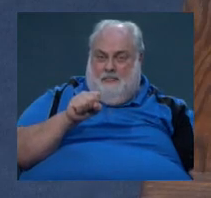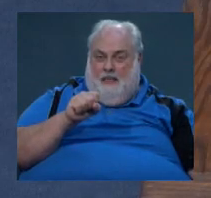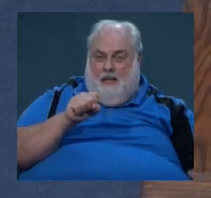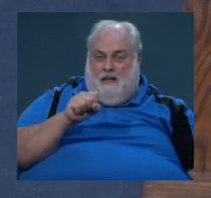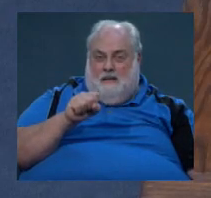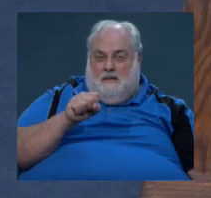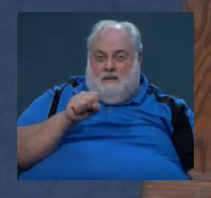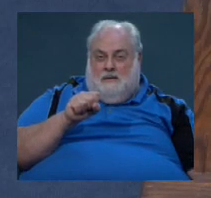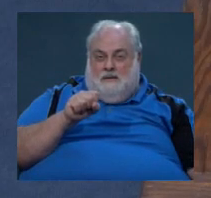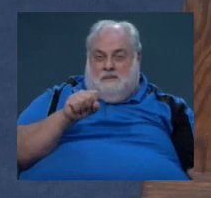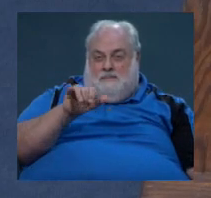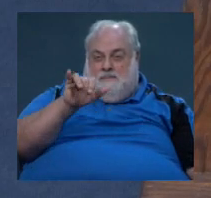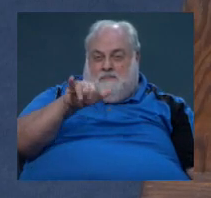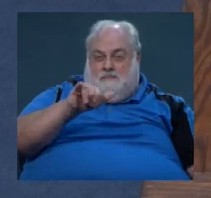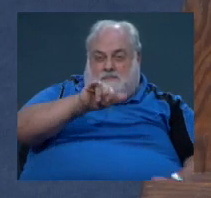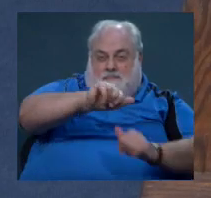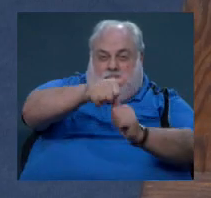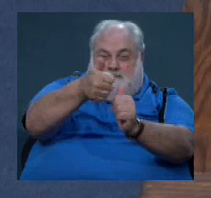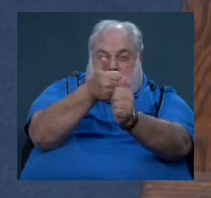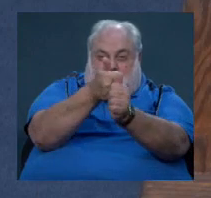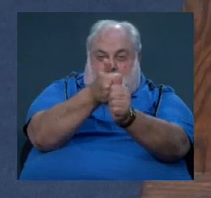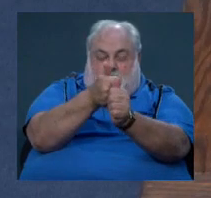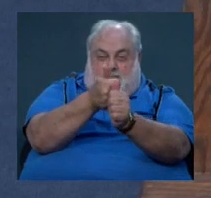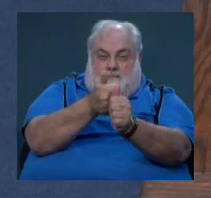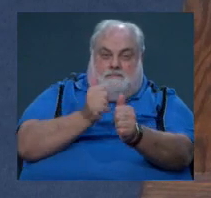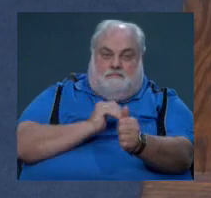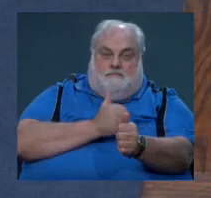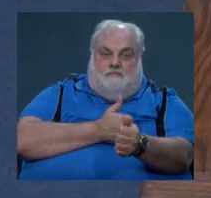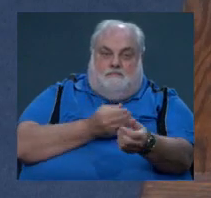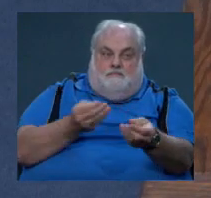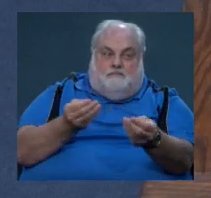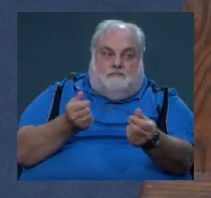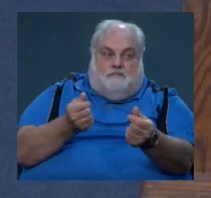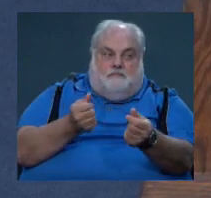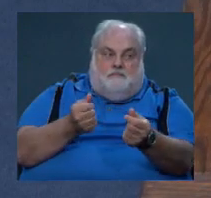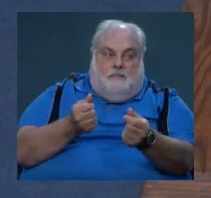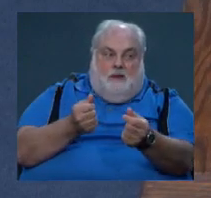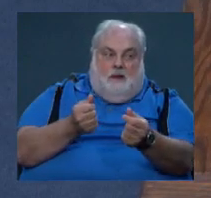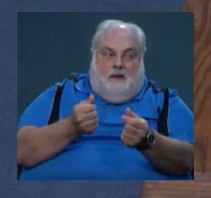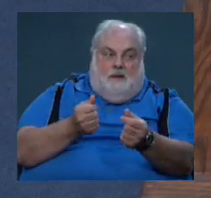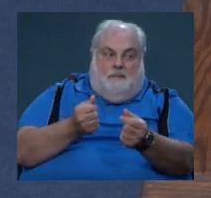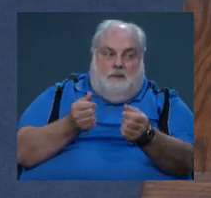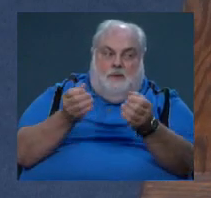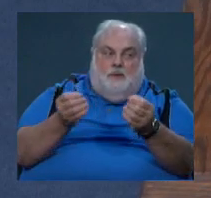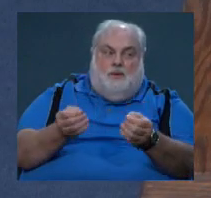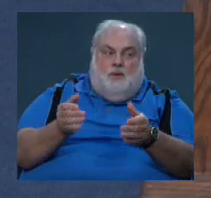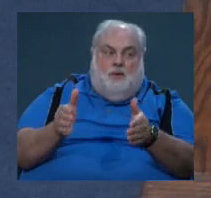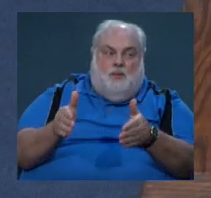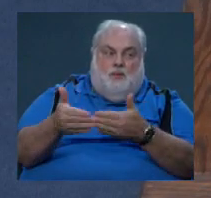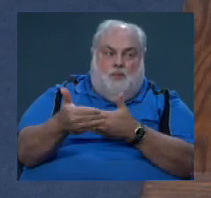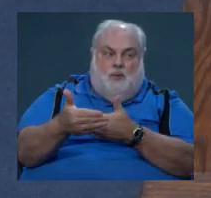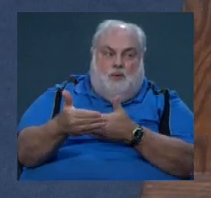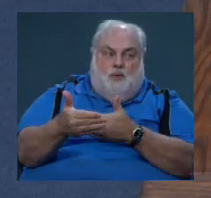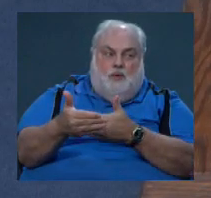Those are directly behind our property. There's not going to be room for anything